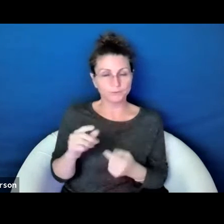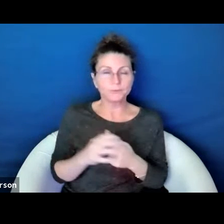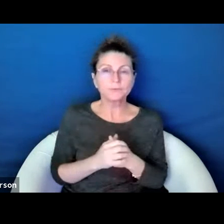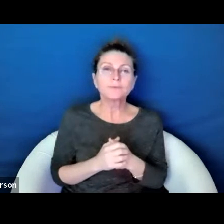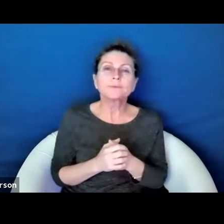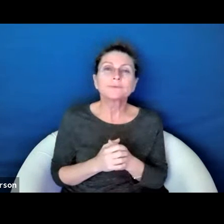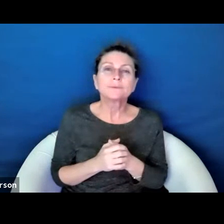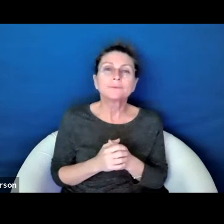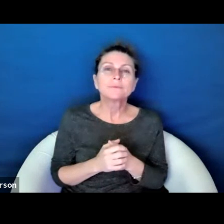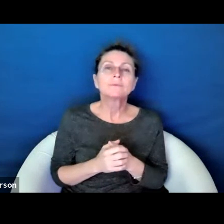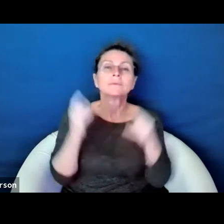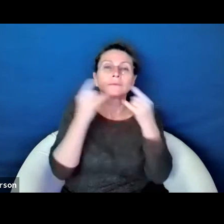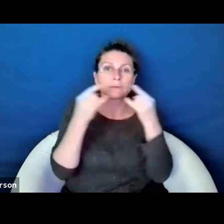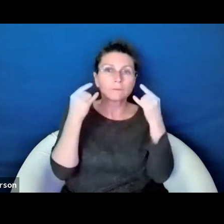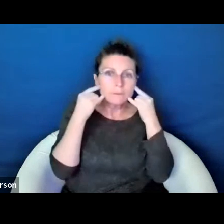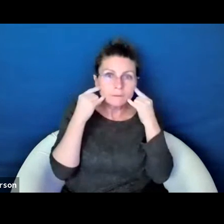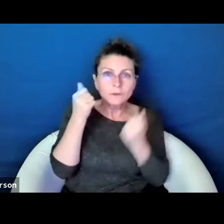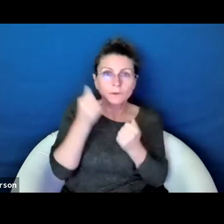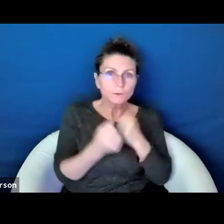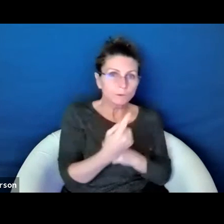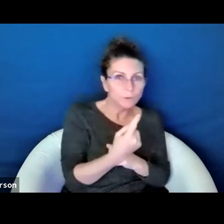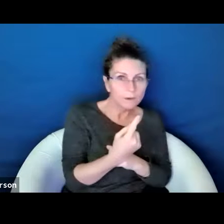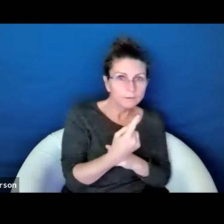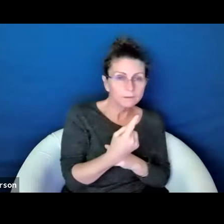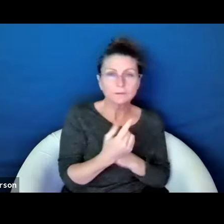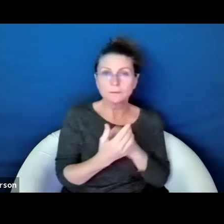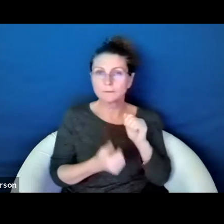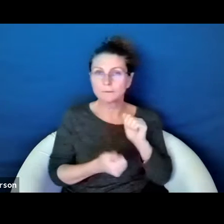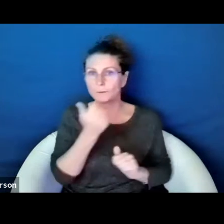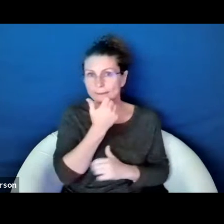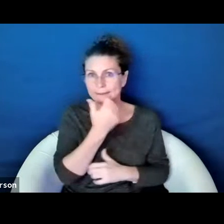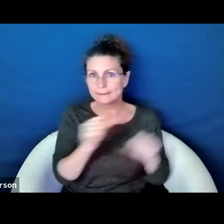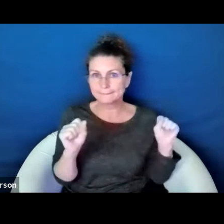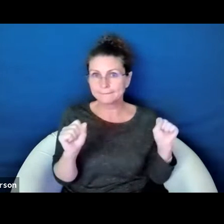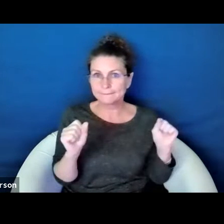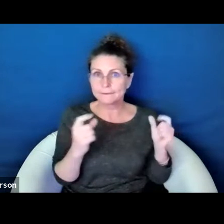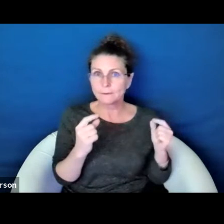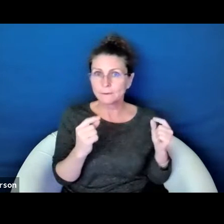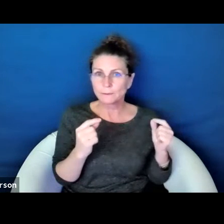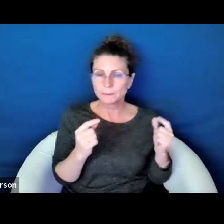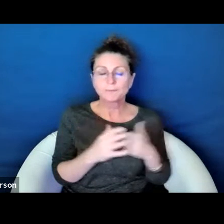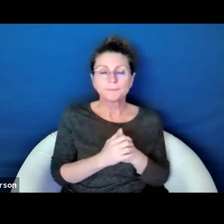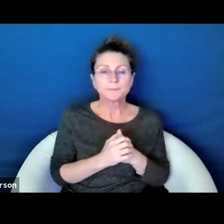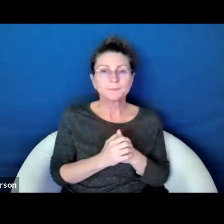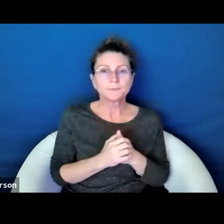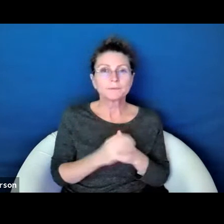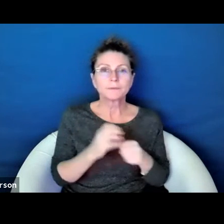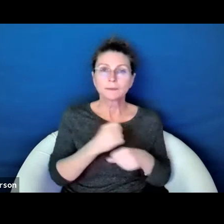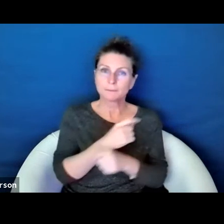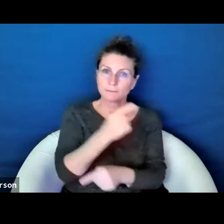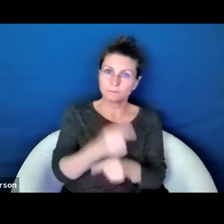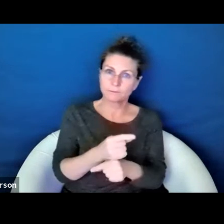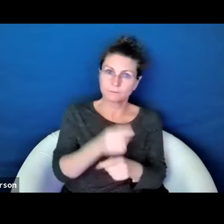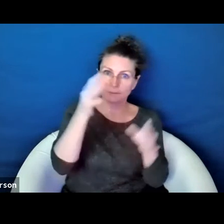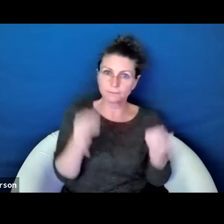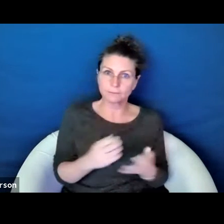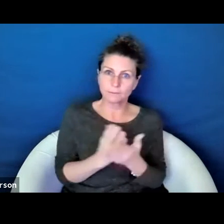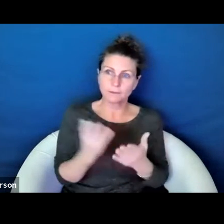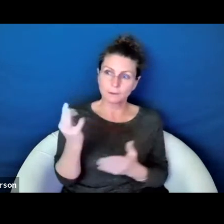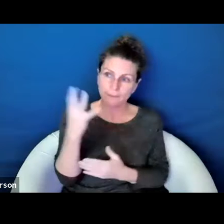Choosing and wearing masks and face coverings safely. Making the right decisions about going